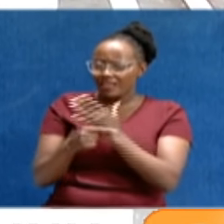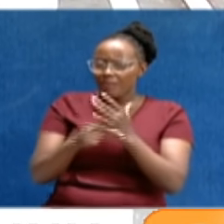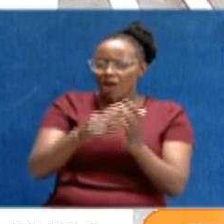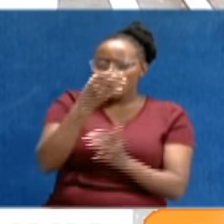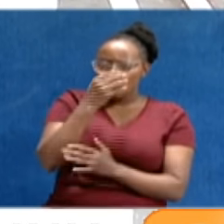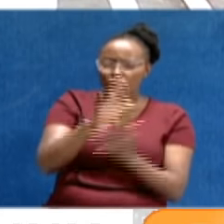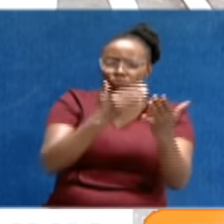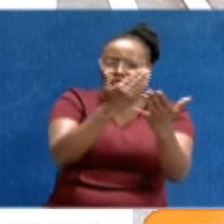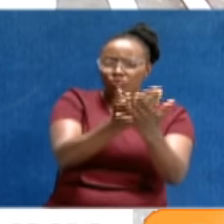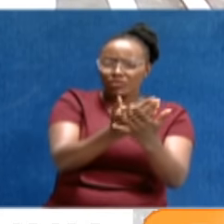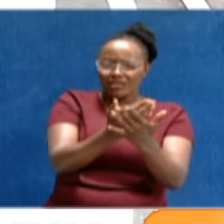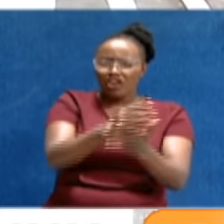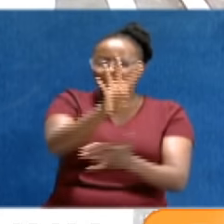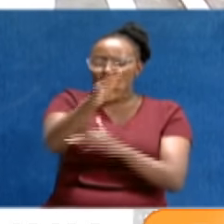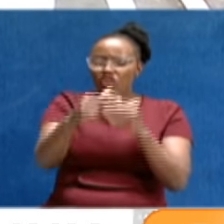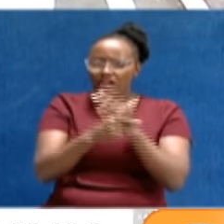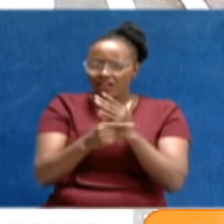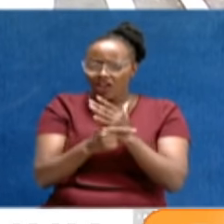proposed,